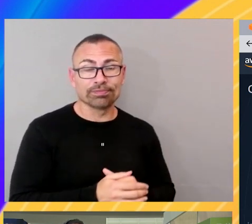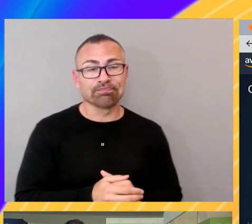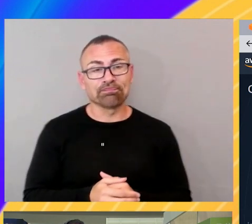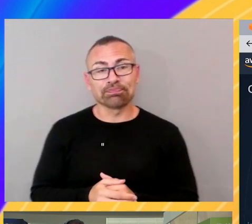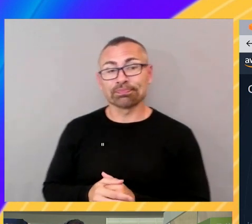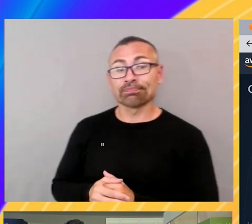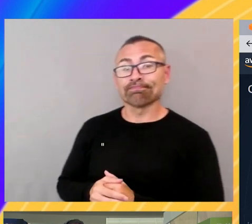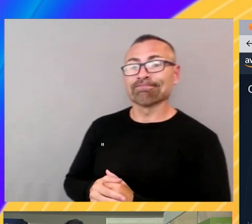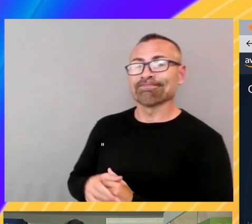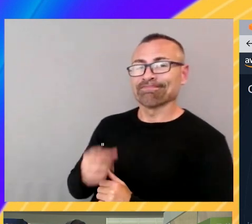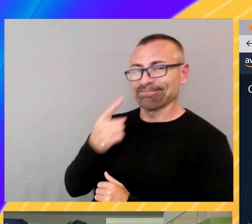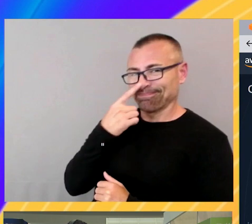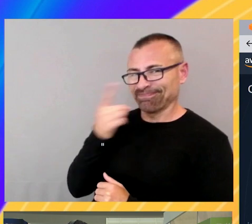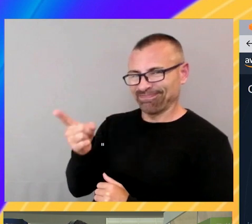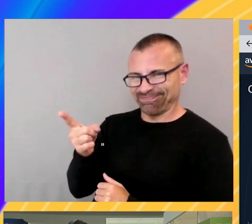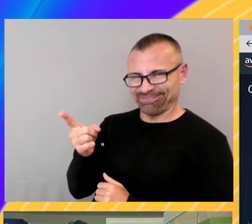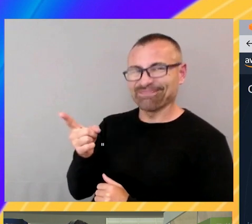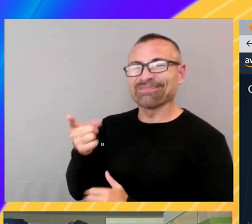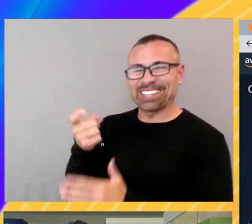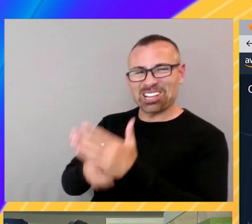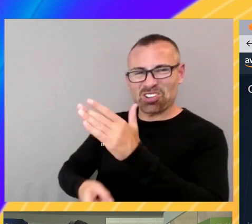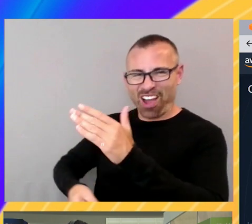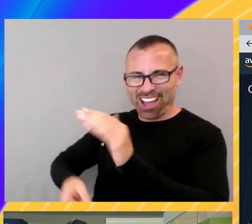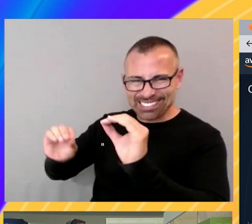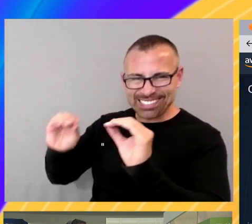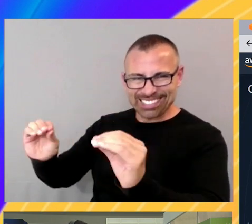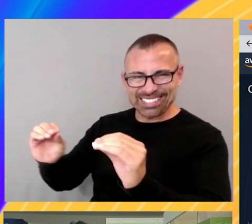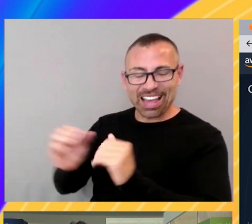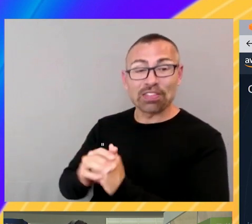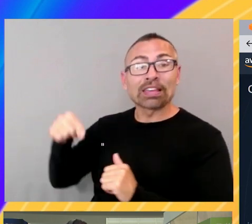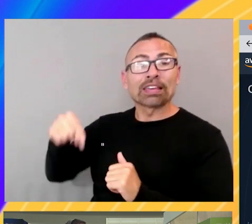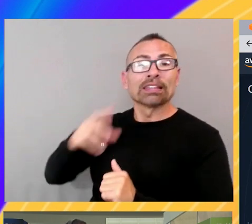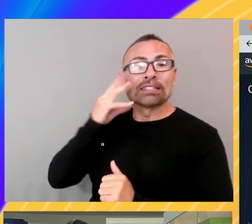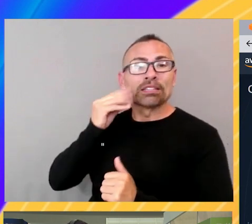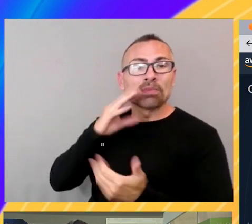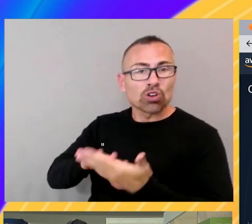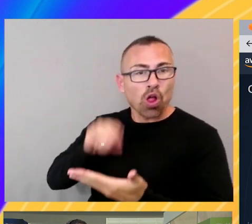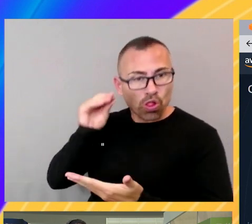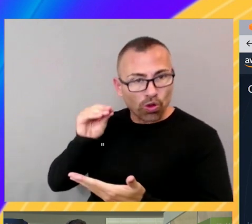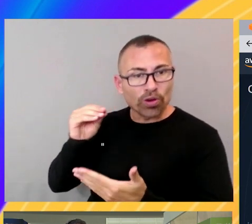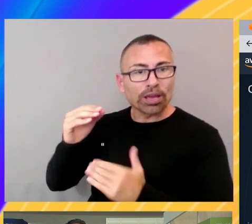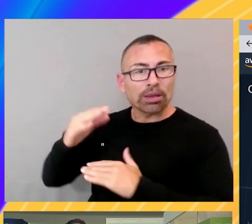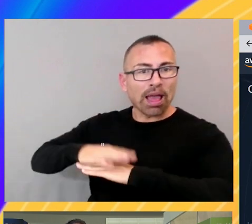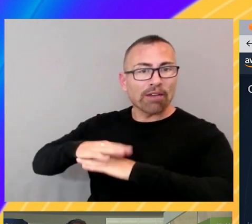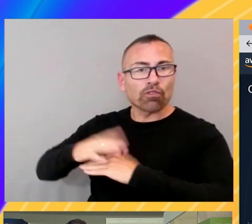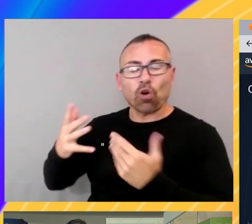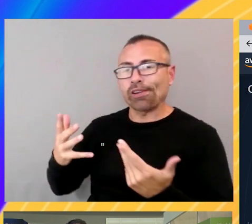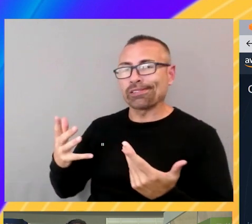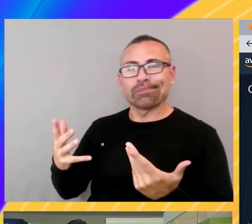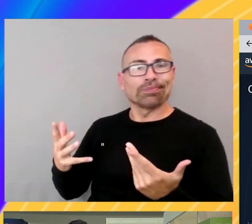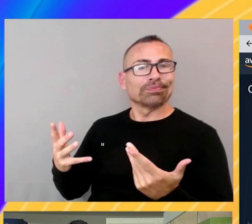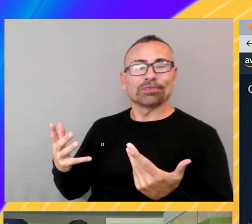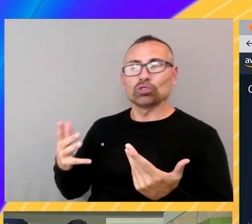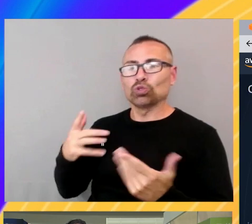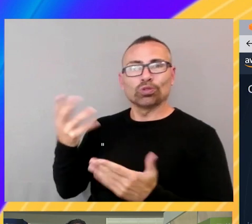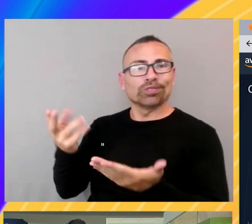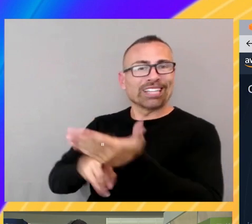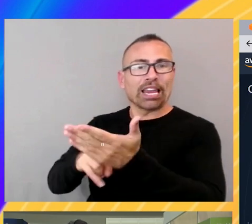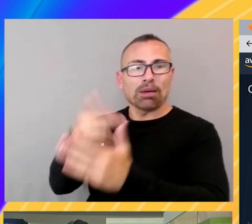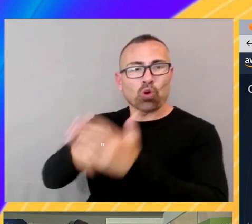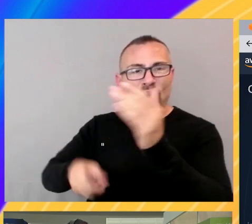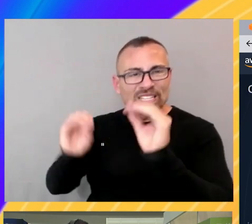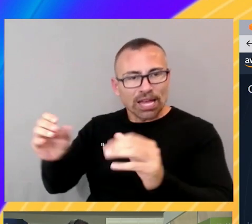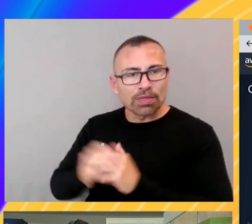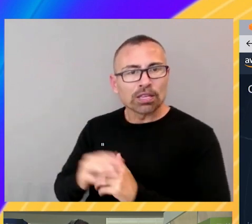thing about this is it's an experiential learning platform. It's all gamified. You sign up for free. You just use your email address. All of